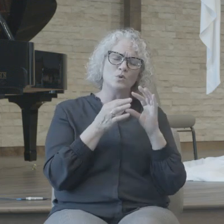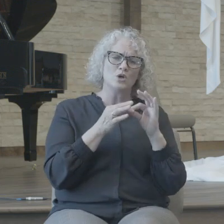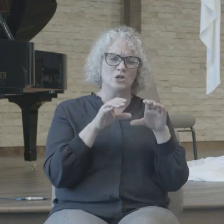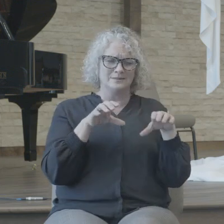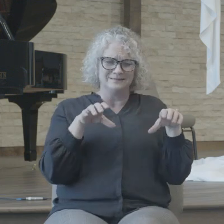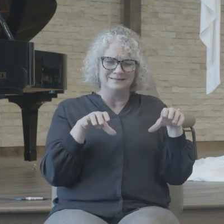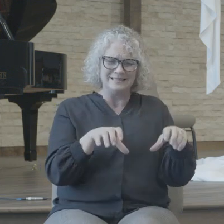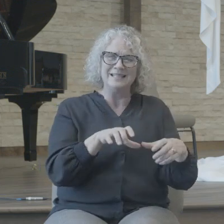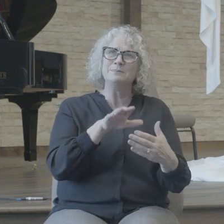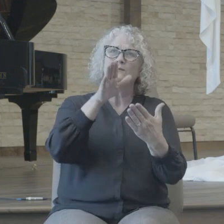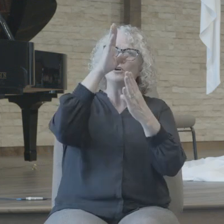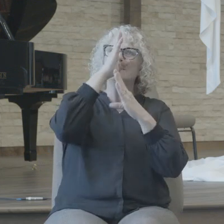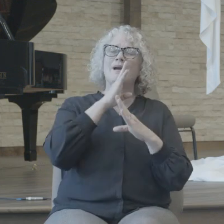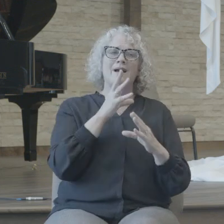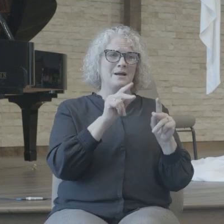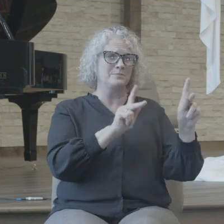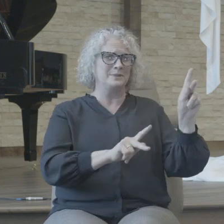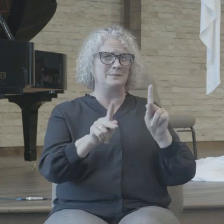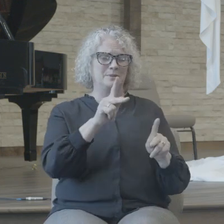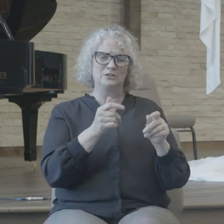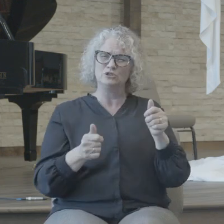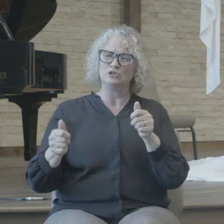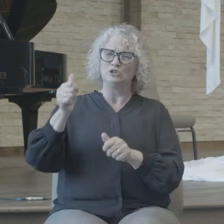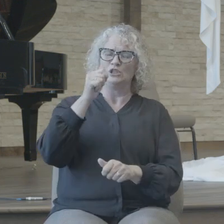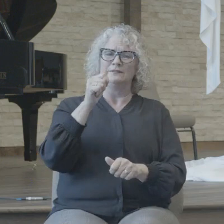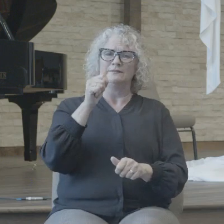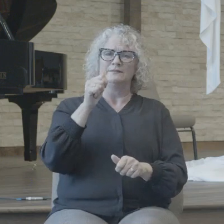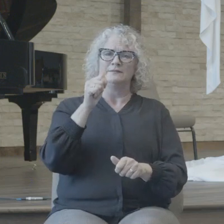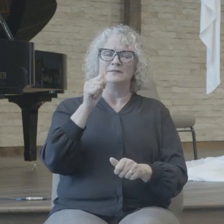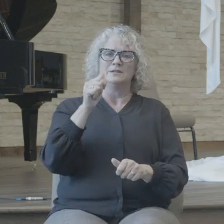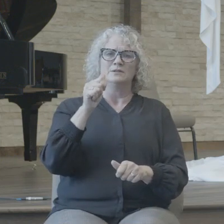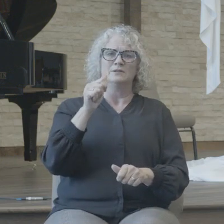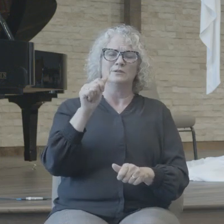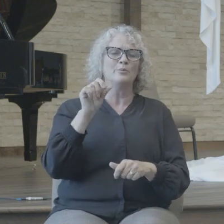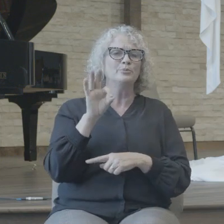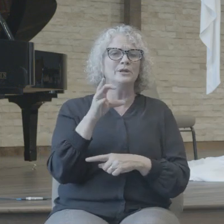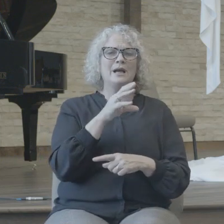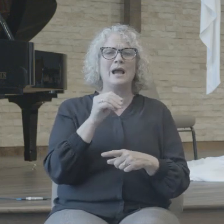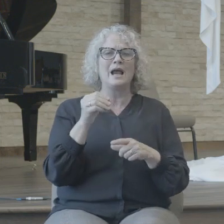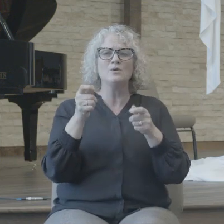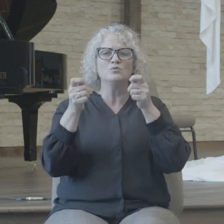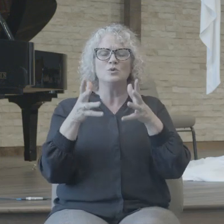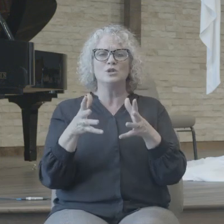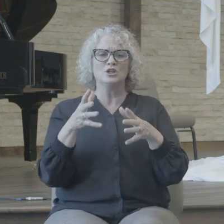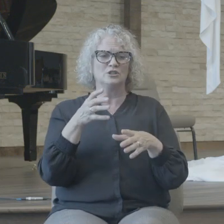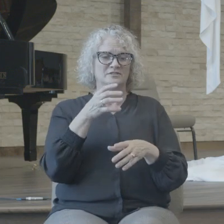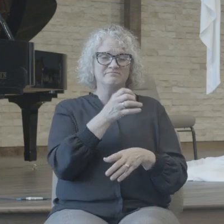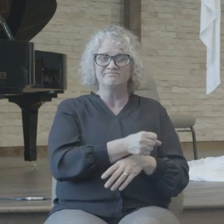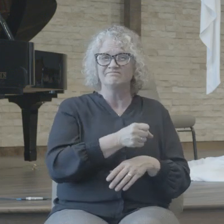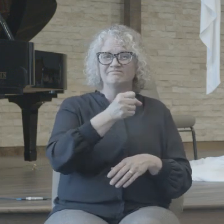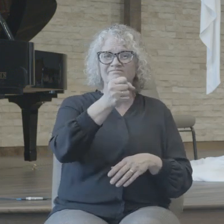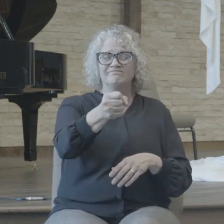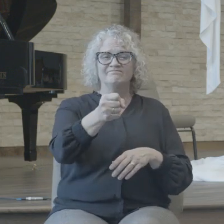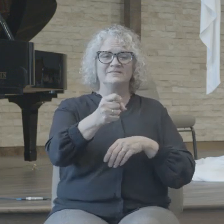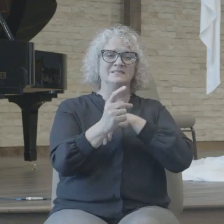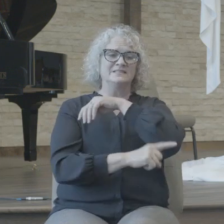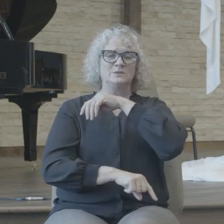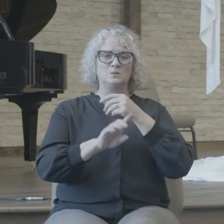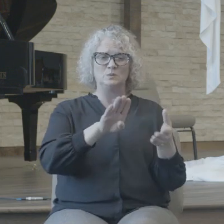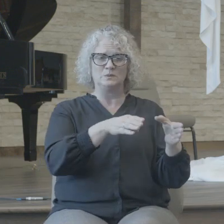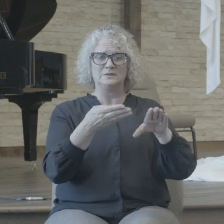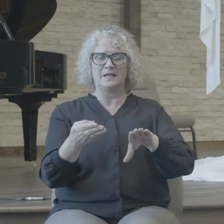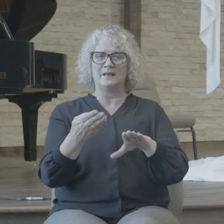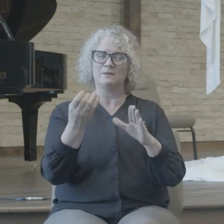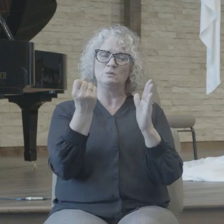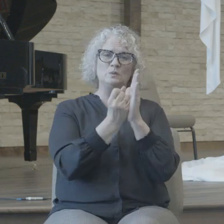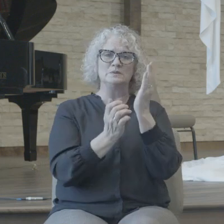people. The chief priests and our rulers handed him over to be sentenced to death, and they crucified him.